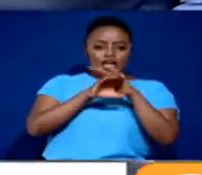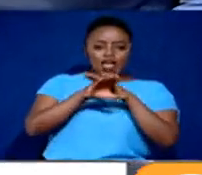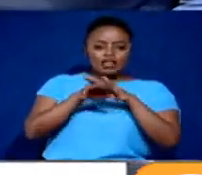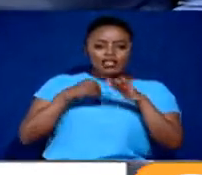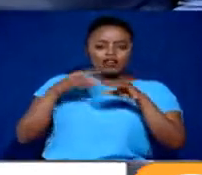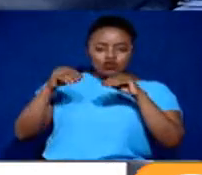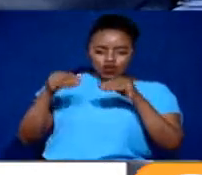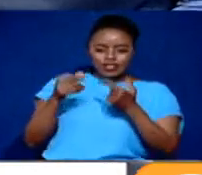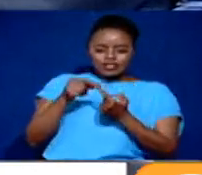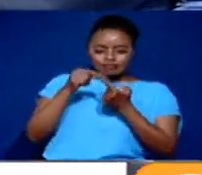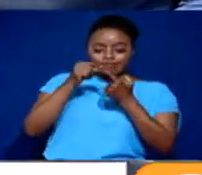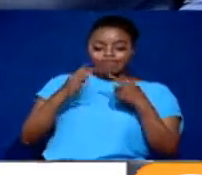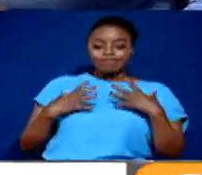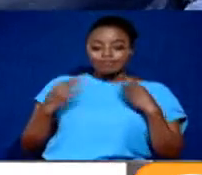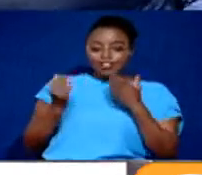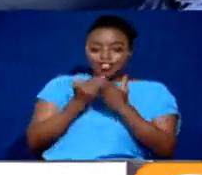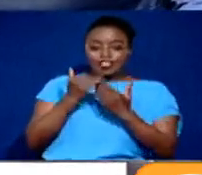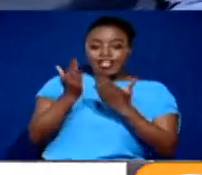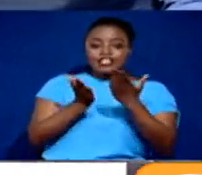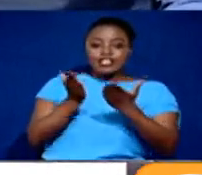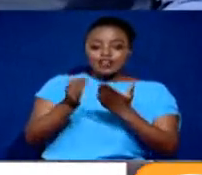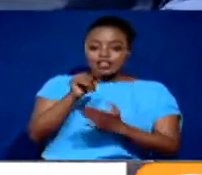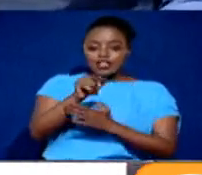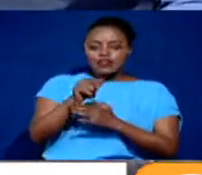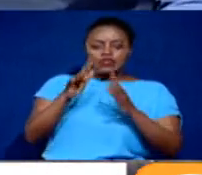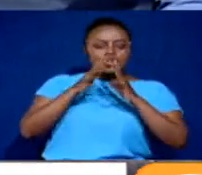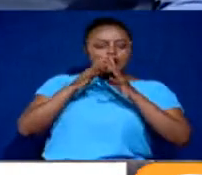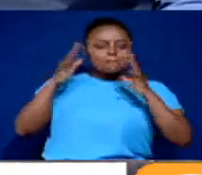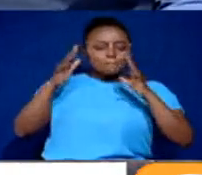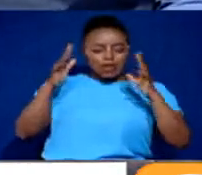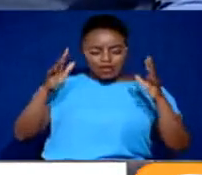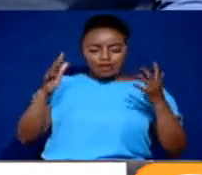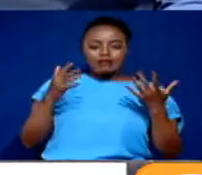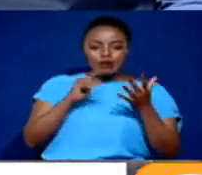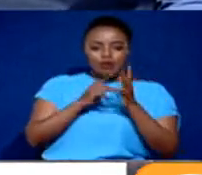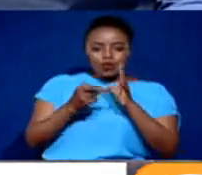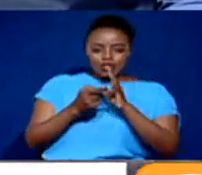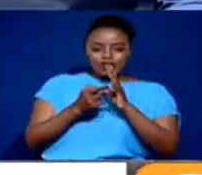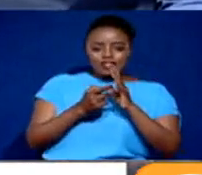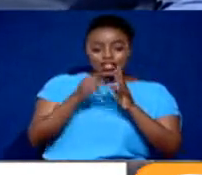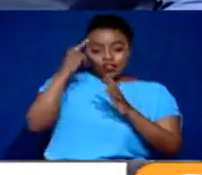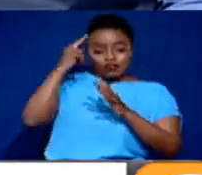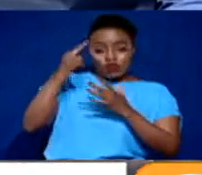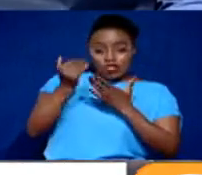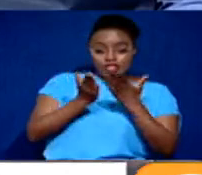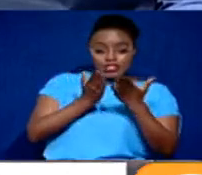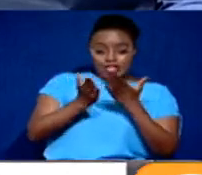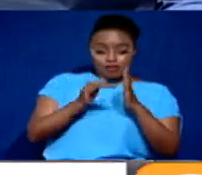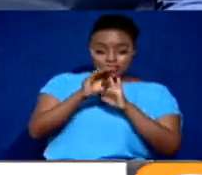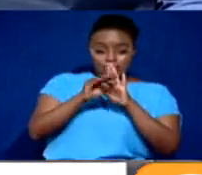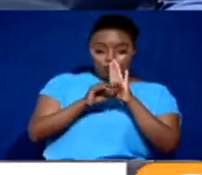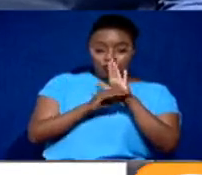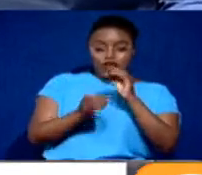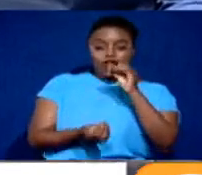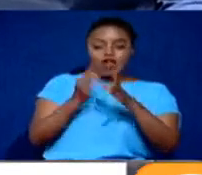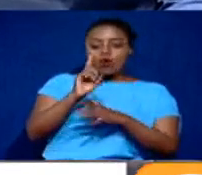quality, specialized healthcare services. This was the multi-billion shilling managed equipment services program that